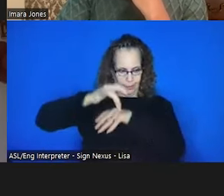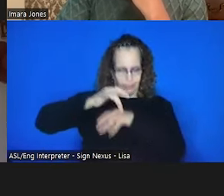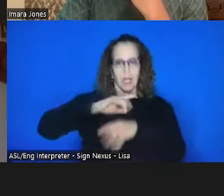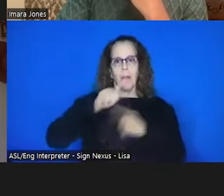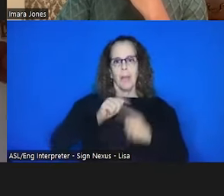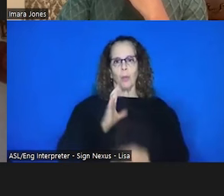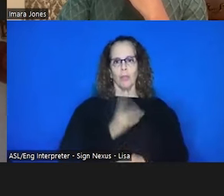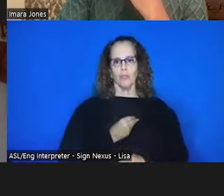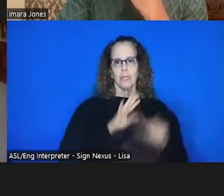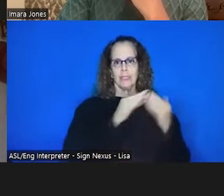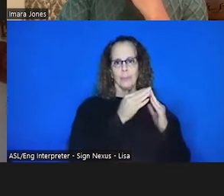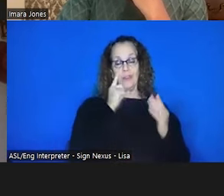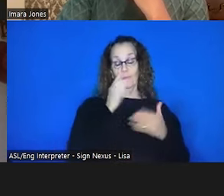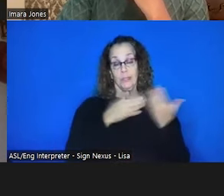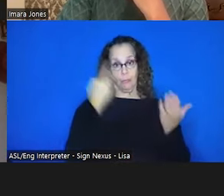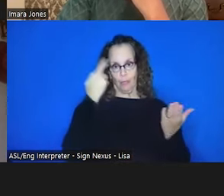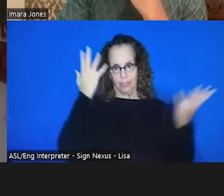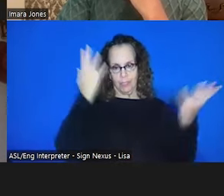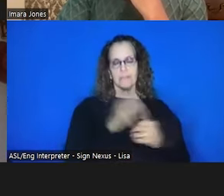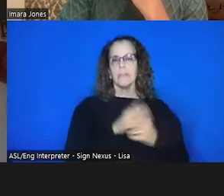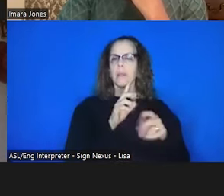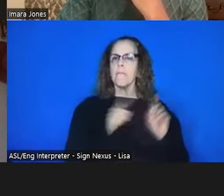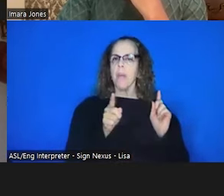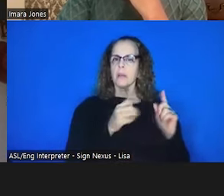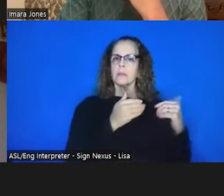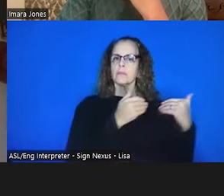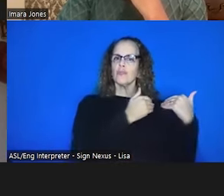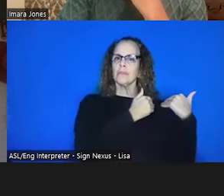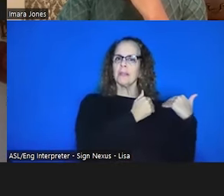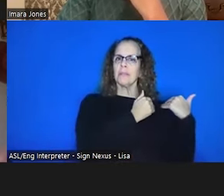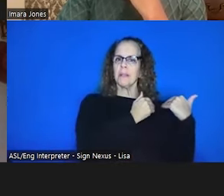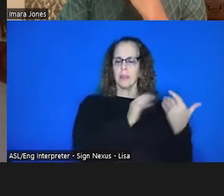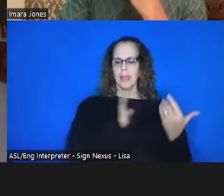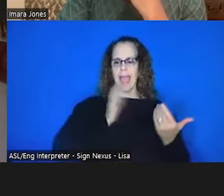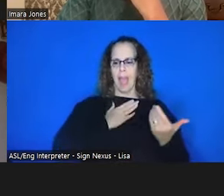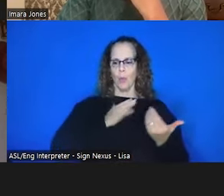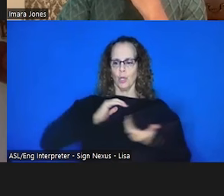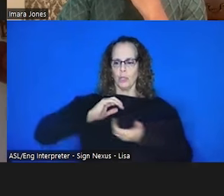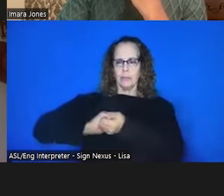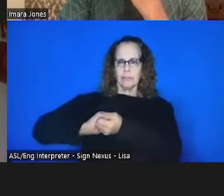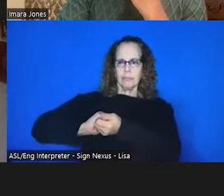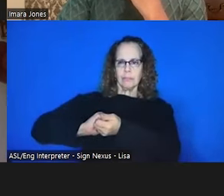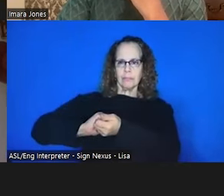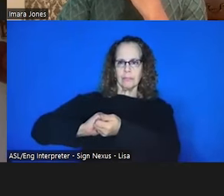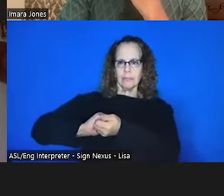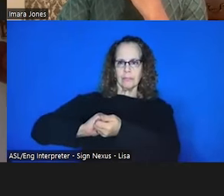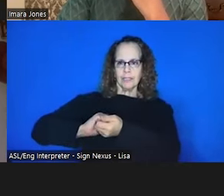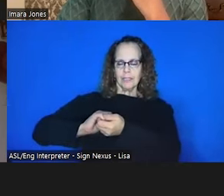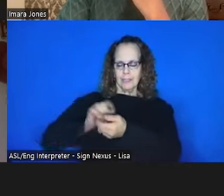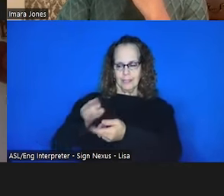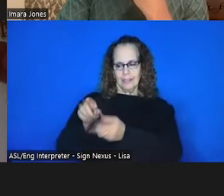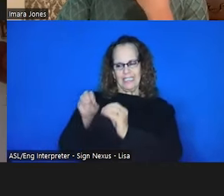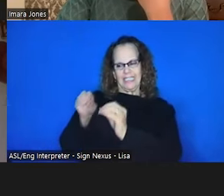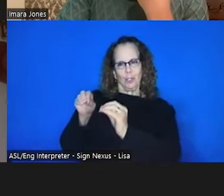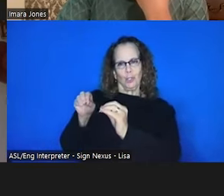trans community for some reason. And so it's the responsibility of our accomplices to educate them on why